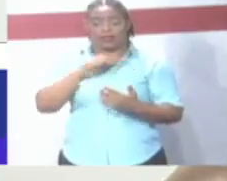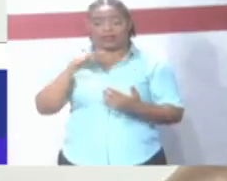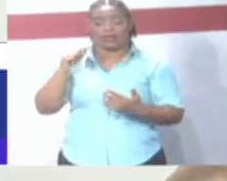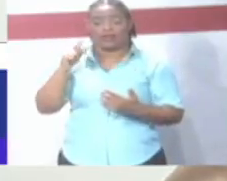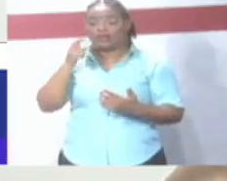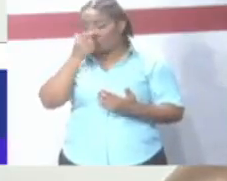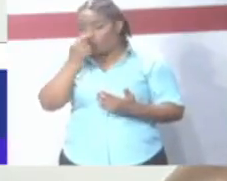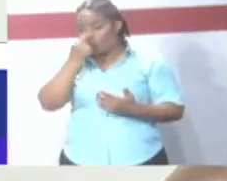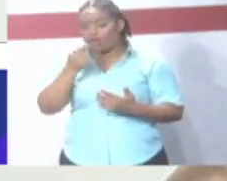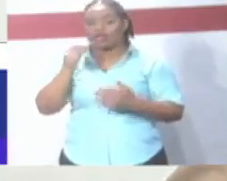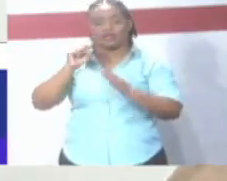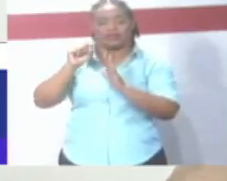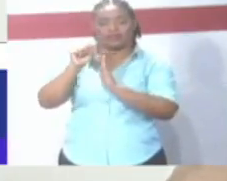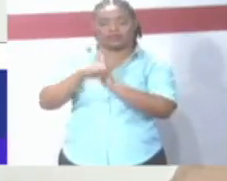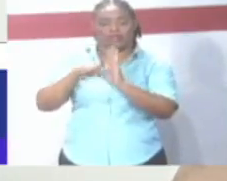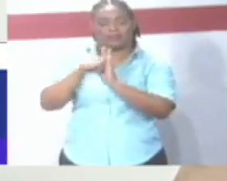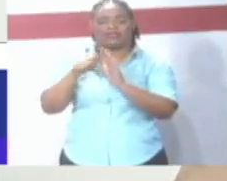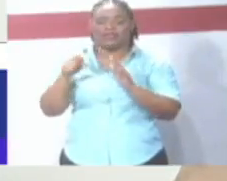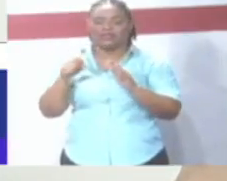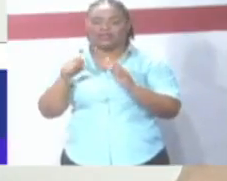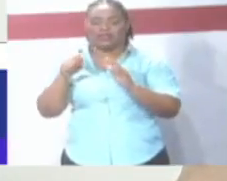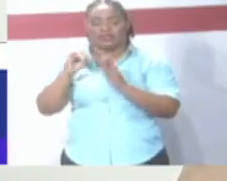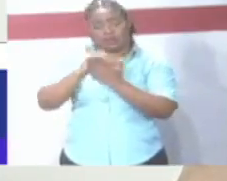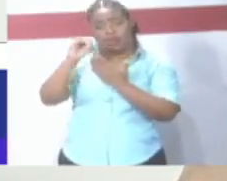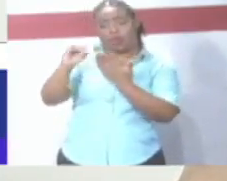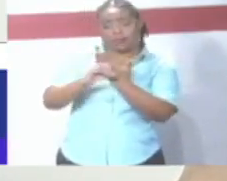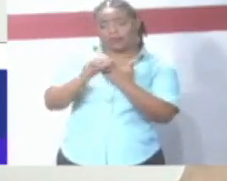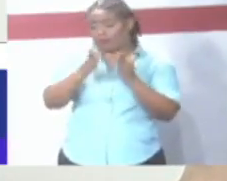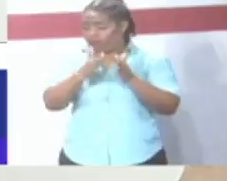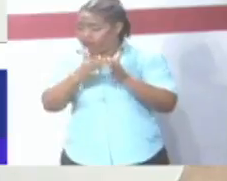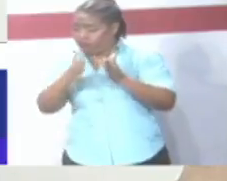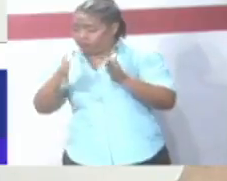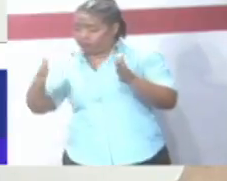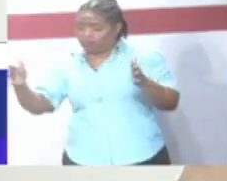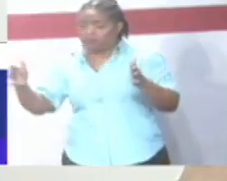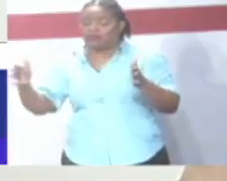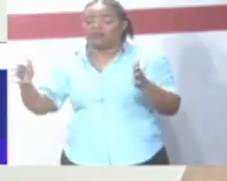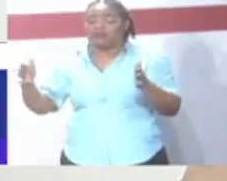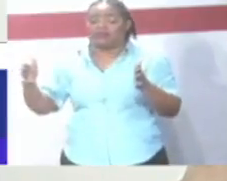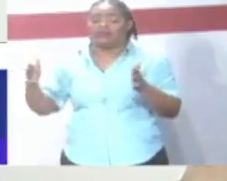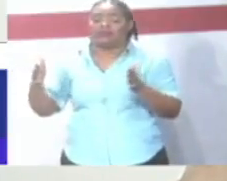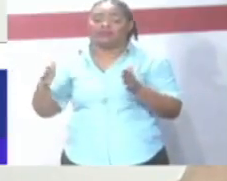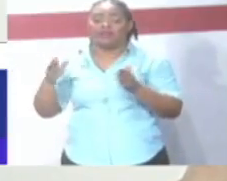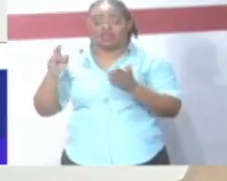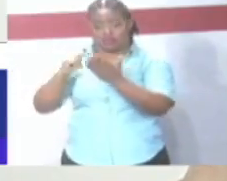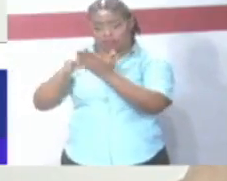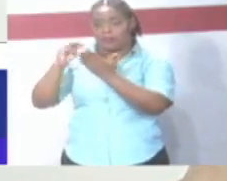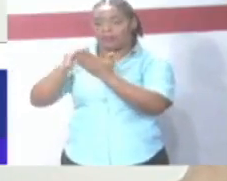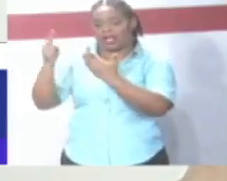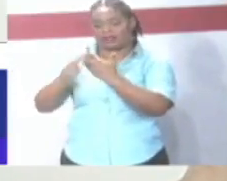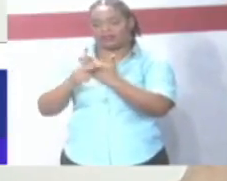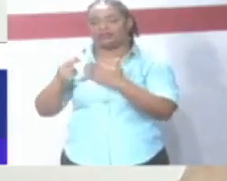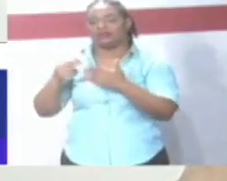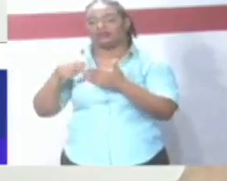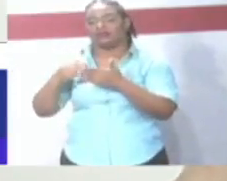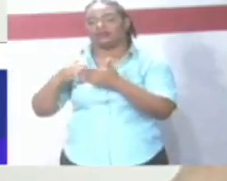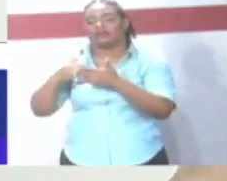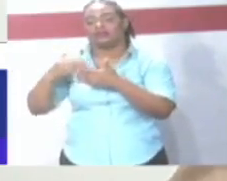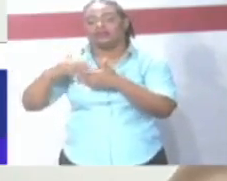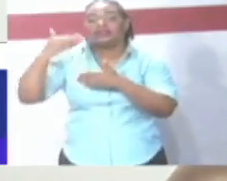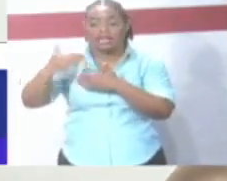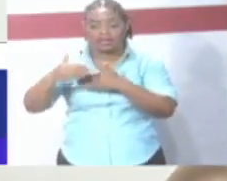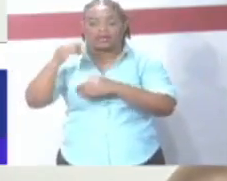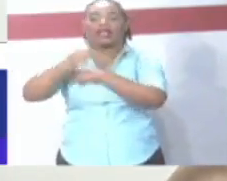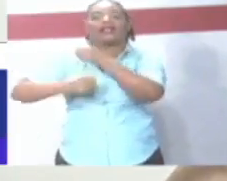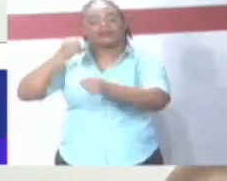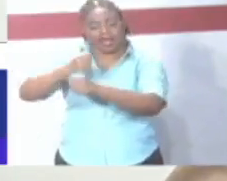October of any year, so from October 2021 to May of the following year. So this year's flu